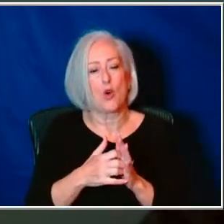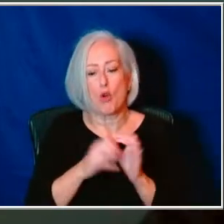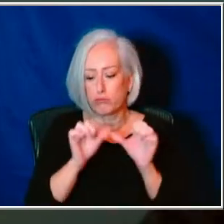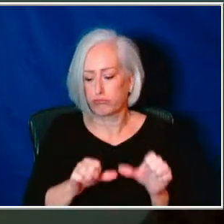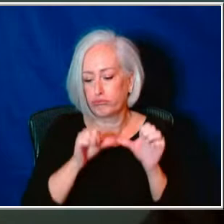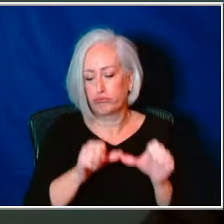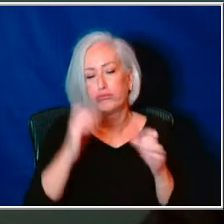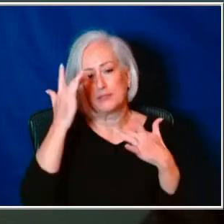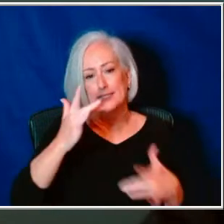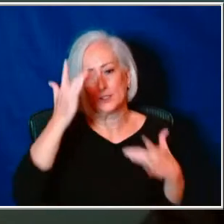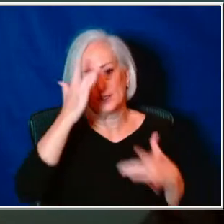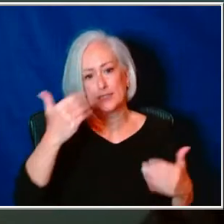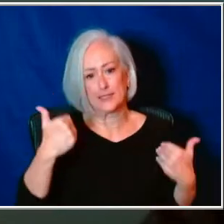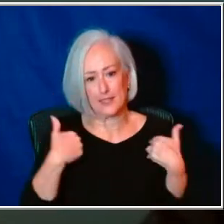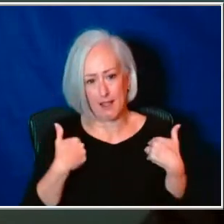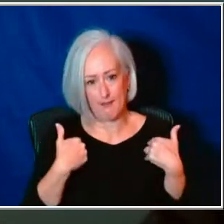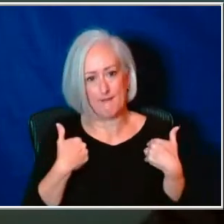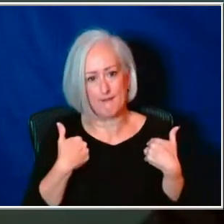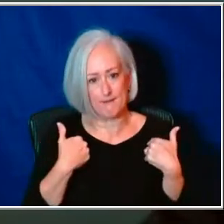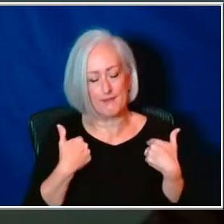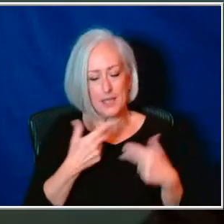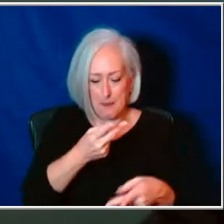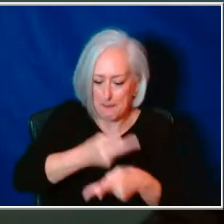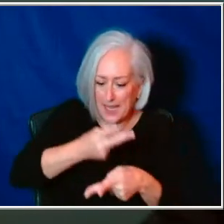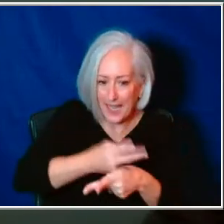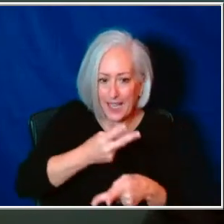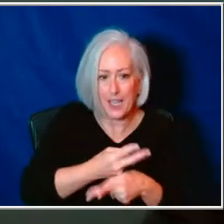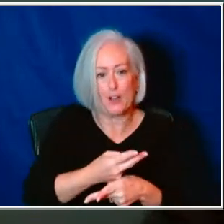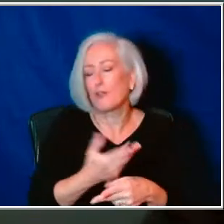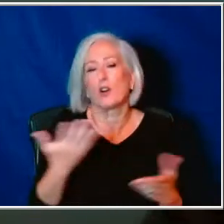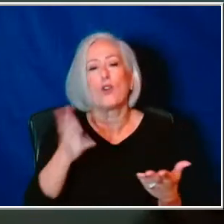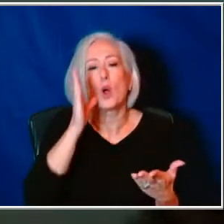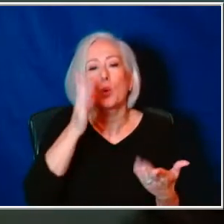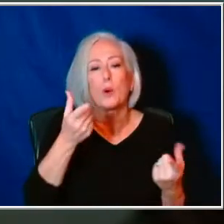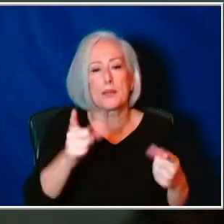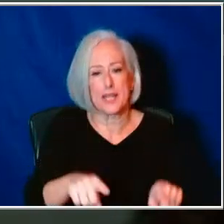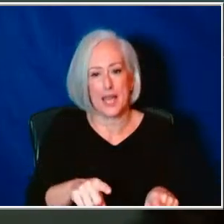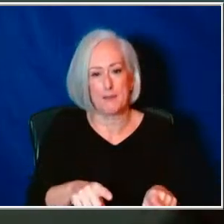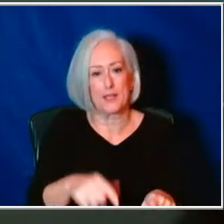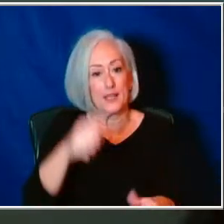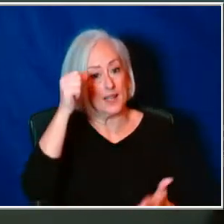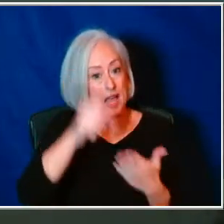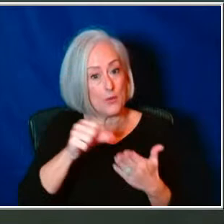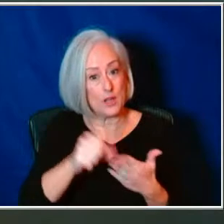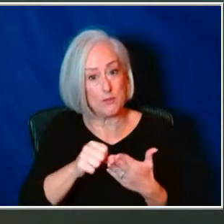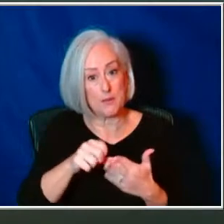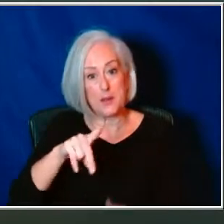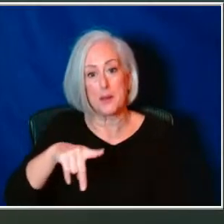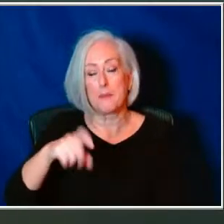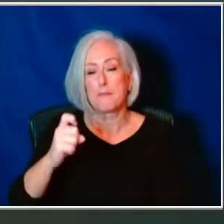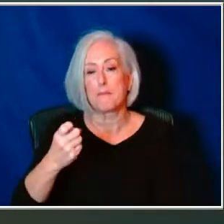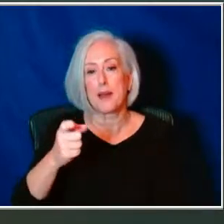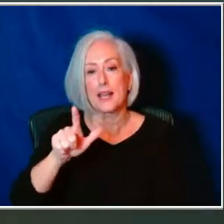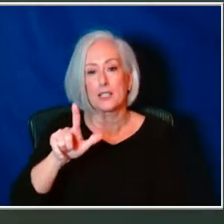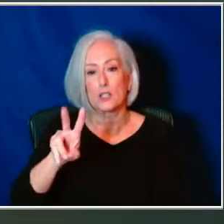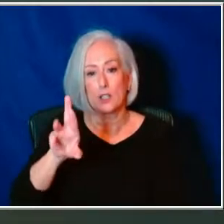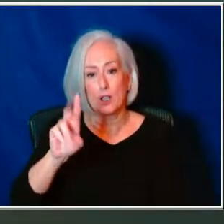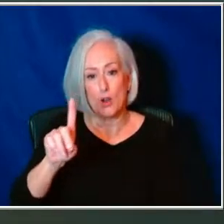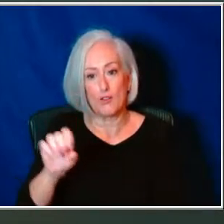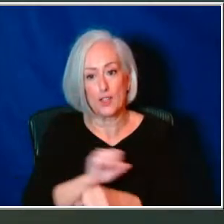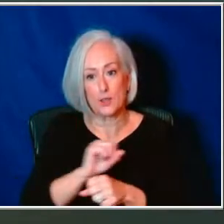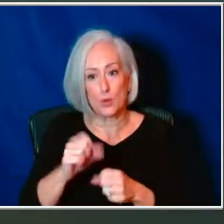You just have to be aware of what you may be headed into, and remembering that while Paxlovid works, if you have the things that mean you can't take